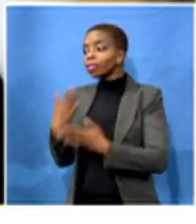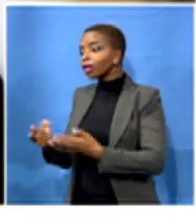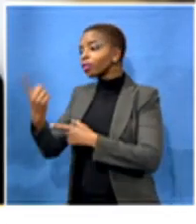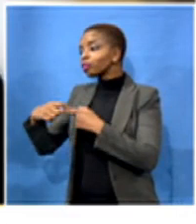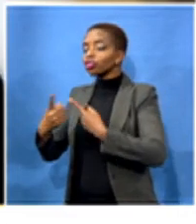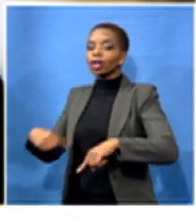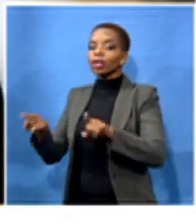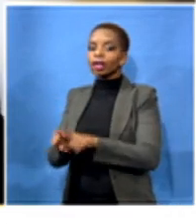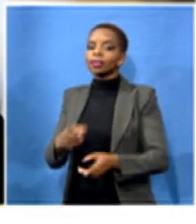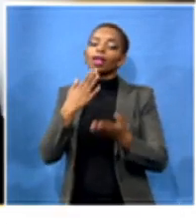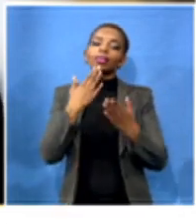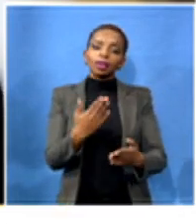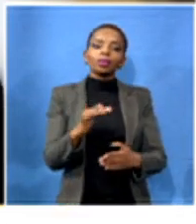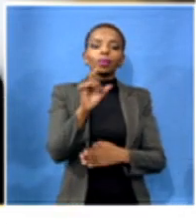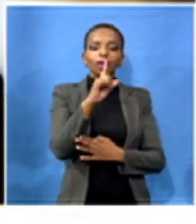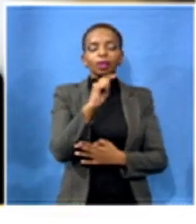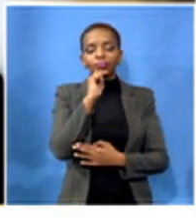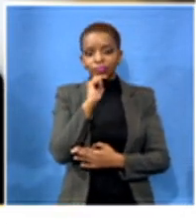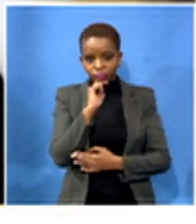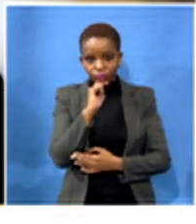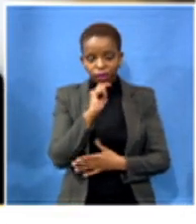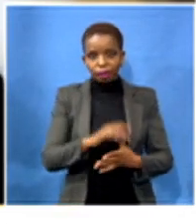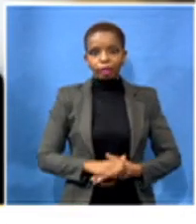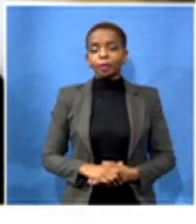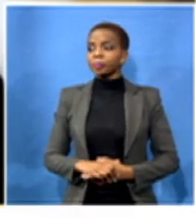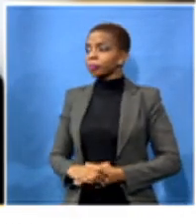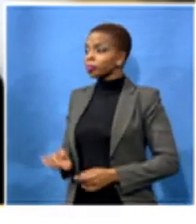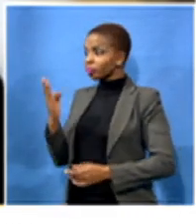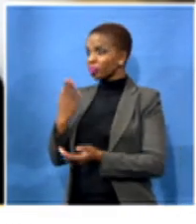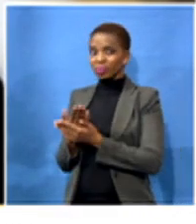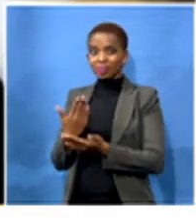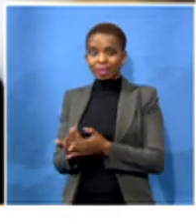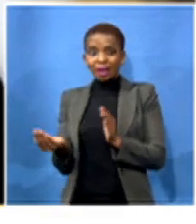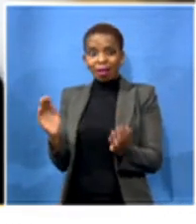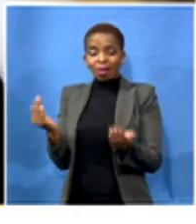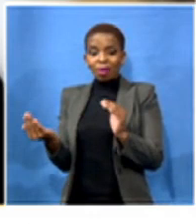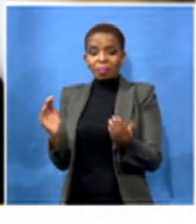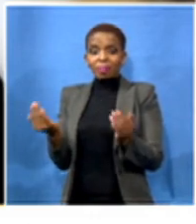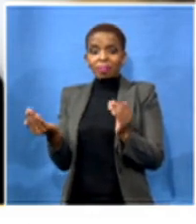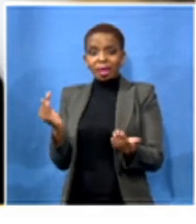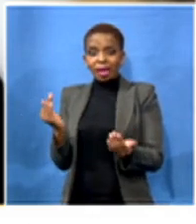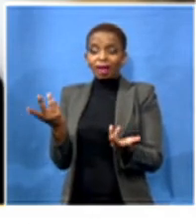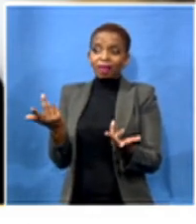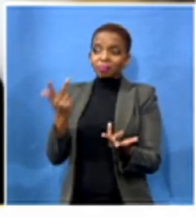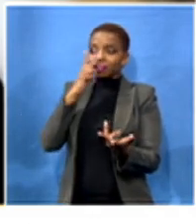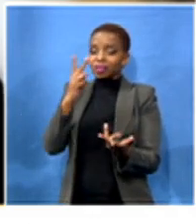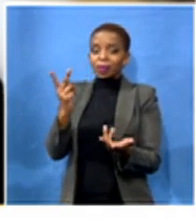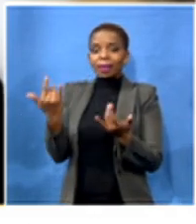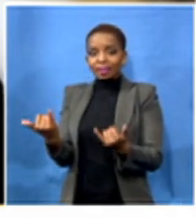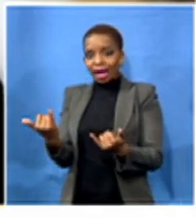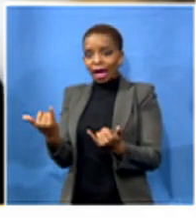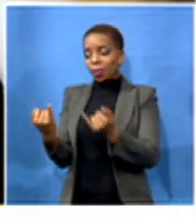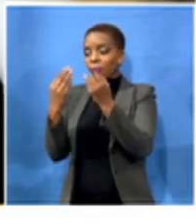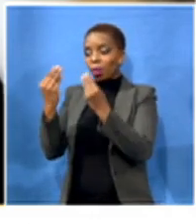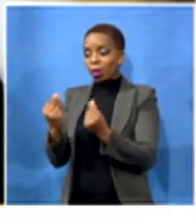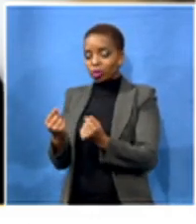Thank you, Leanne, and good morning. Are you able to make a comparison that gives a perspective when looking at the current cost and the